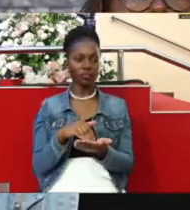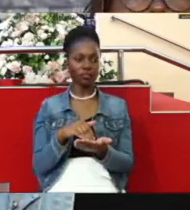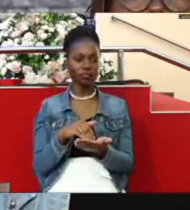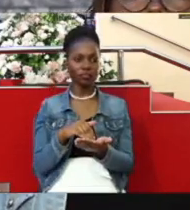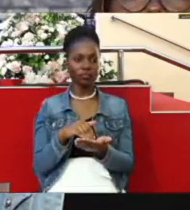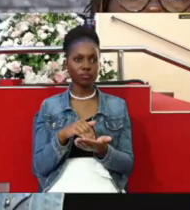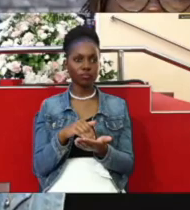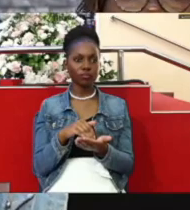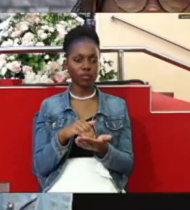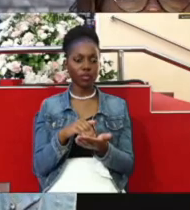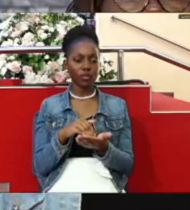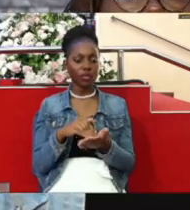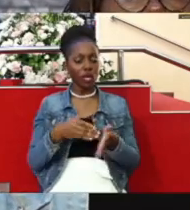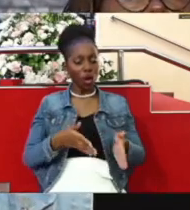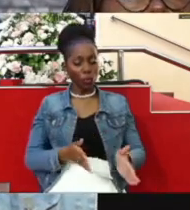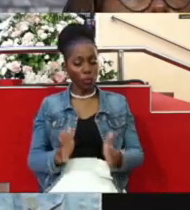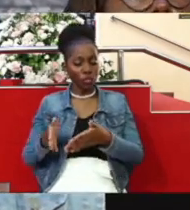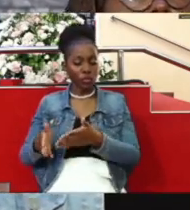Jesus Christ is here.